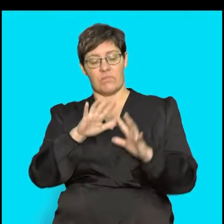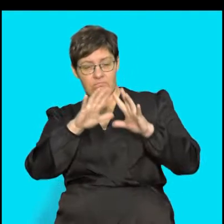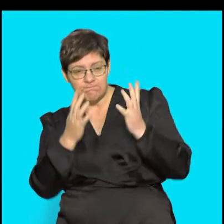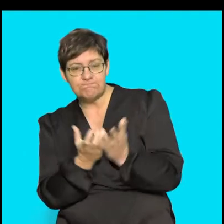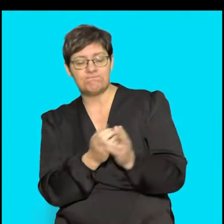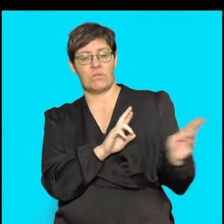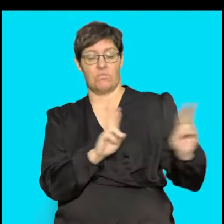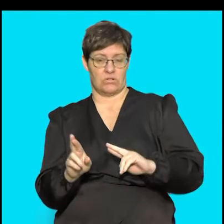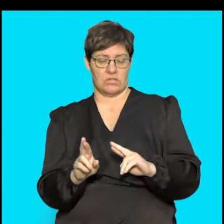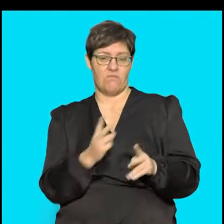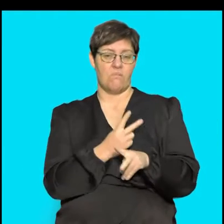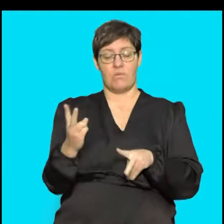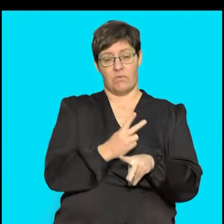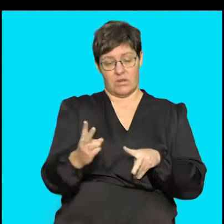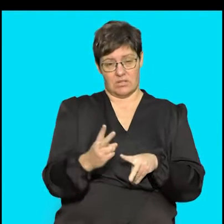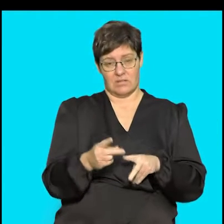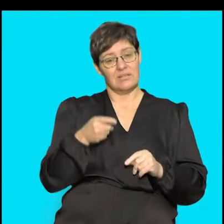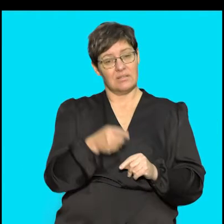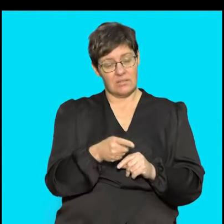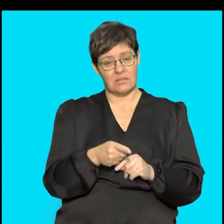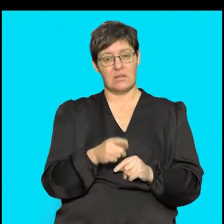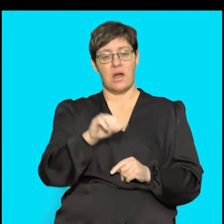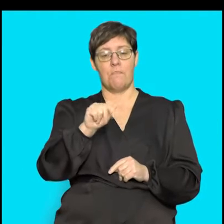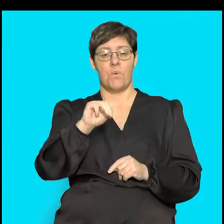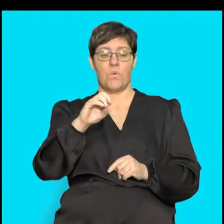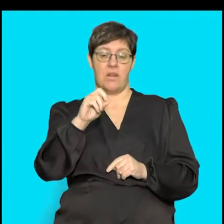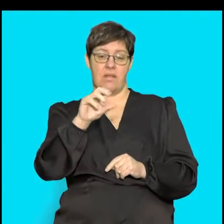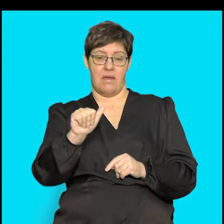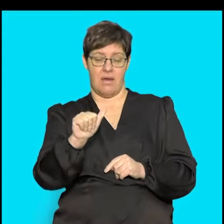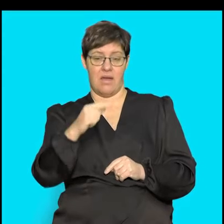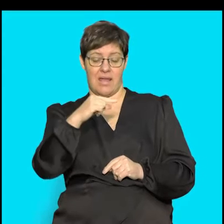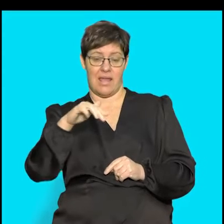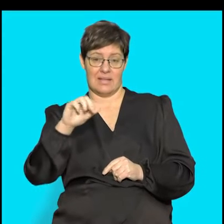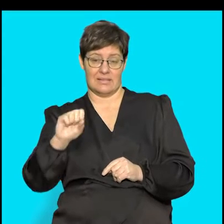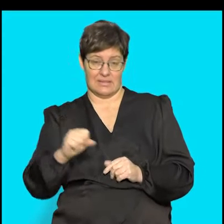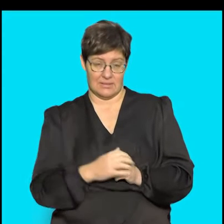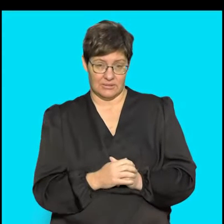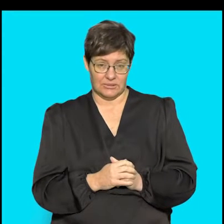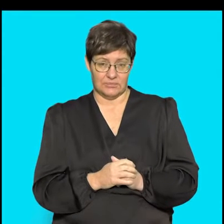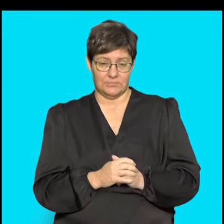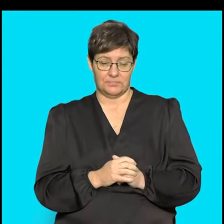about the overall reaction for the preparation of ammonia gas.